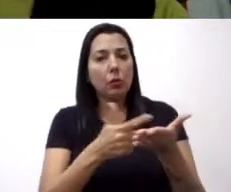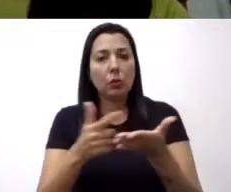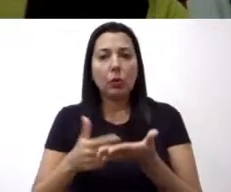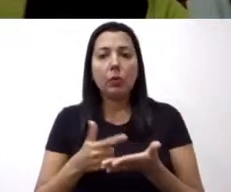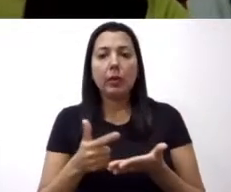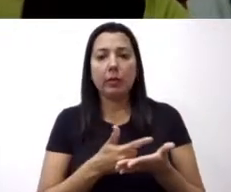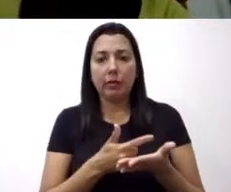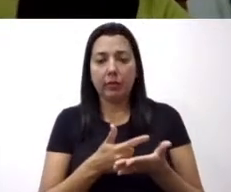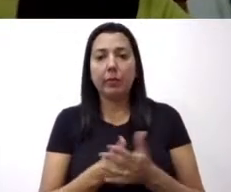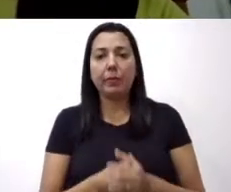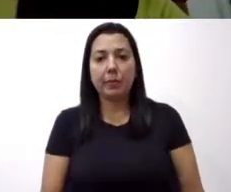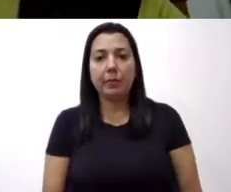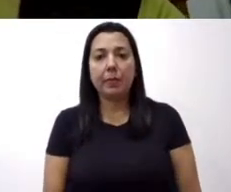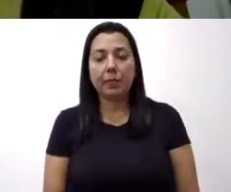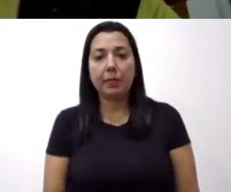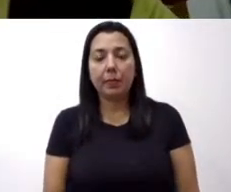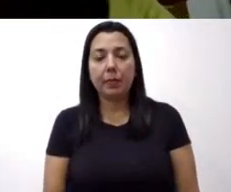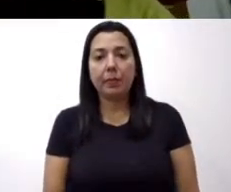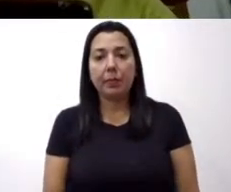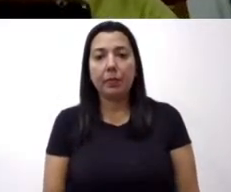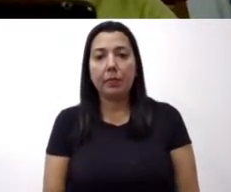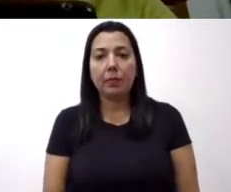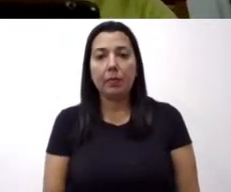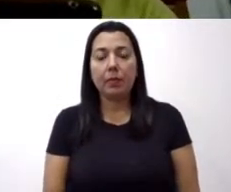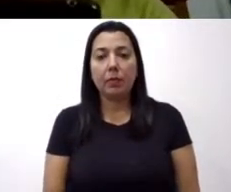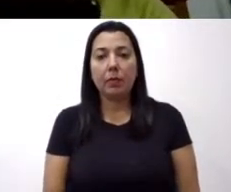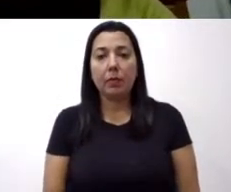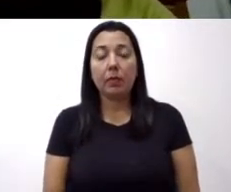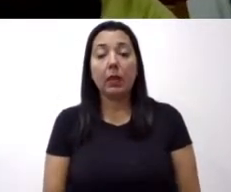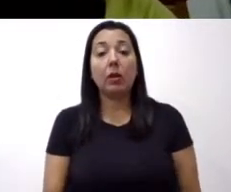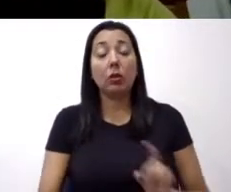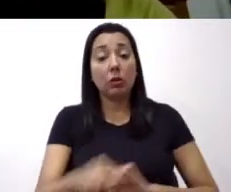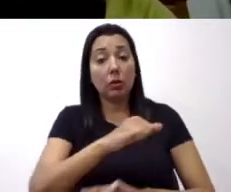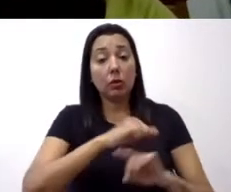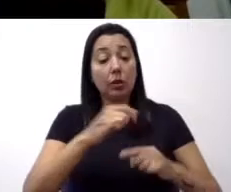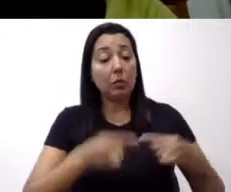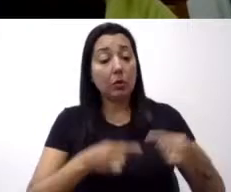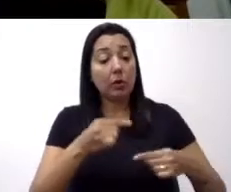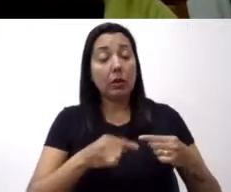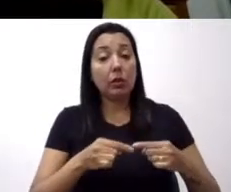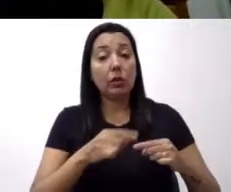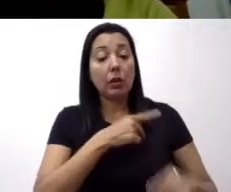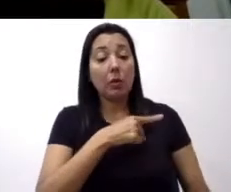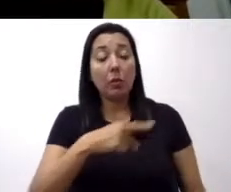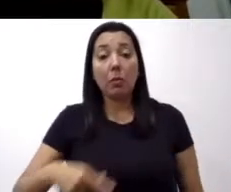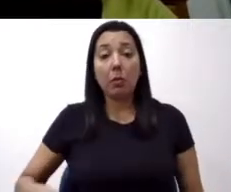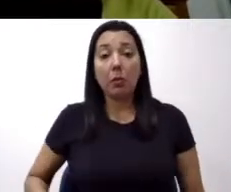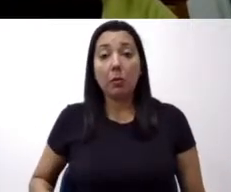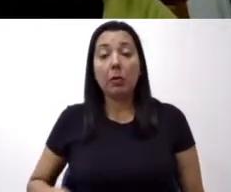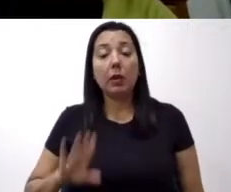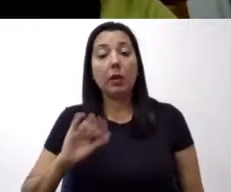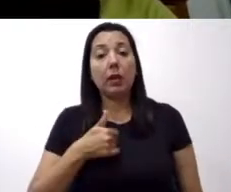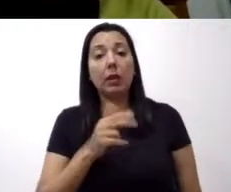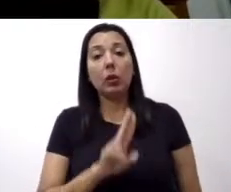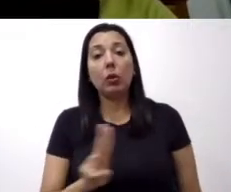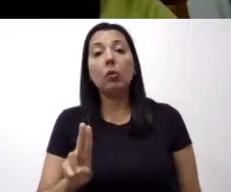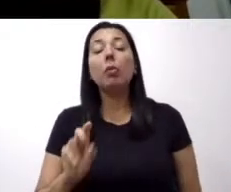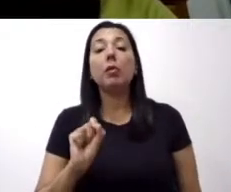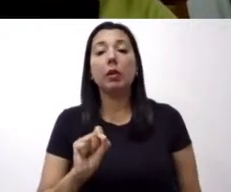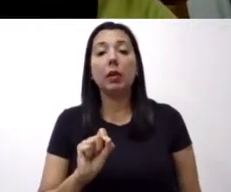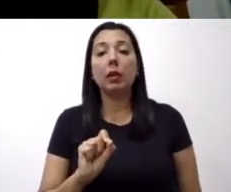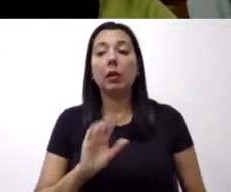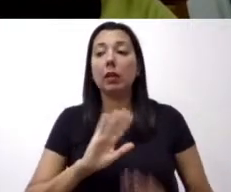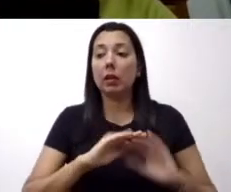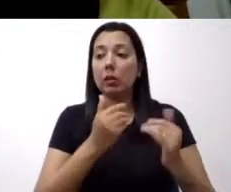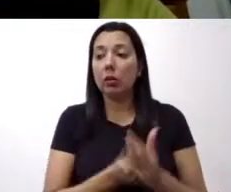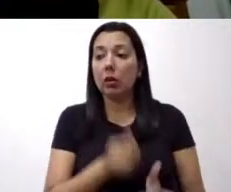political sociology of public action. On behalf of the National School of Public Administration,